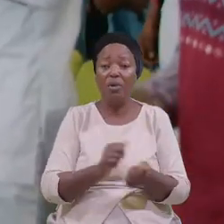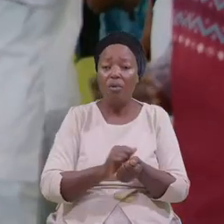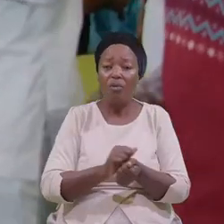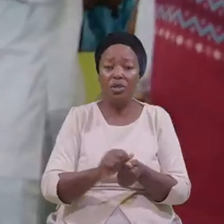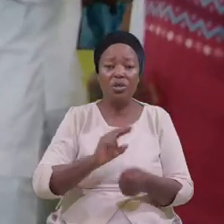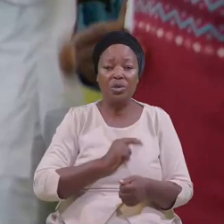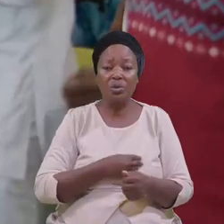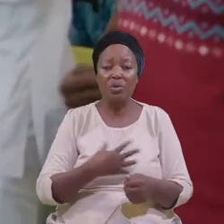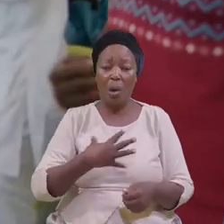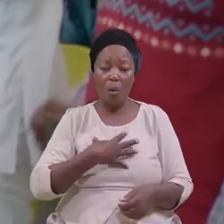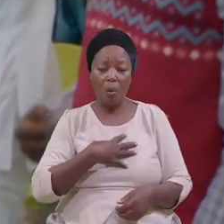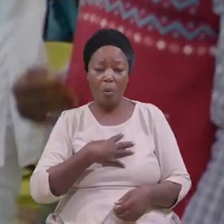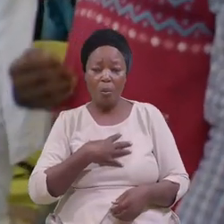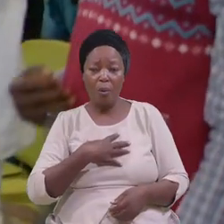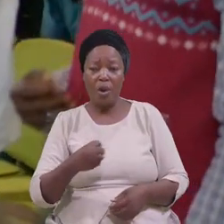snow.